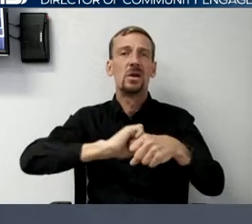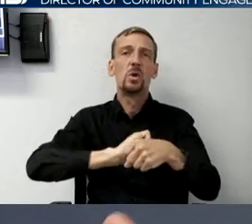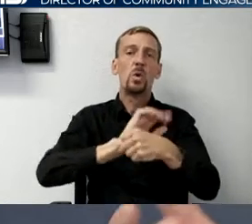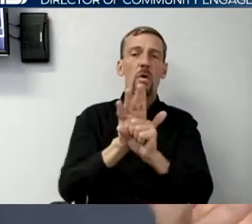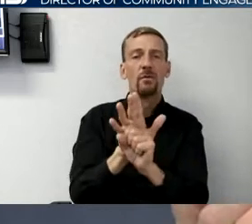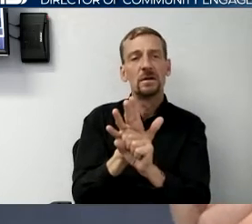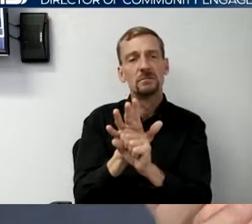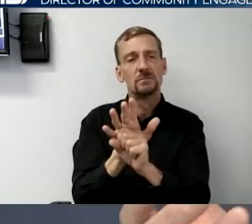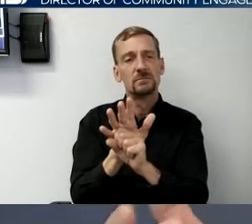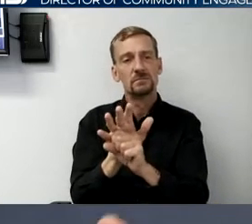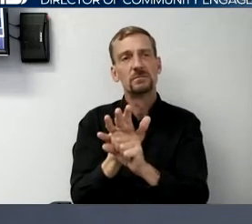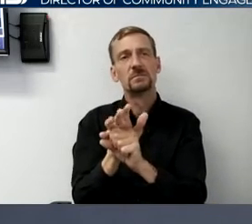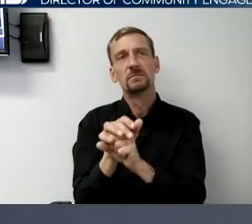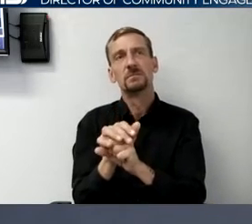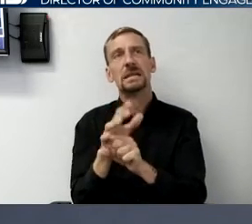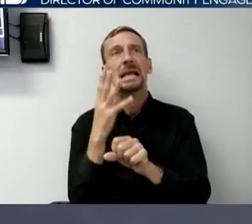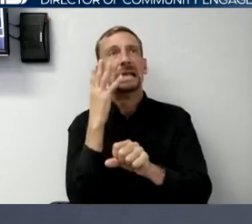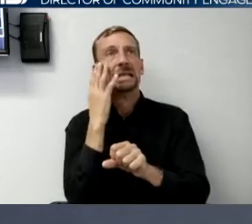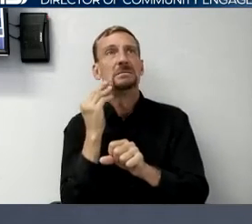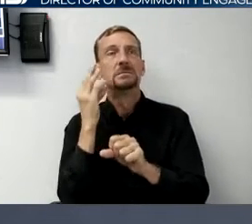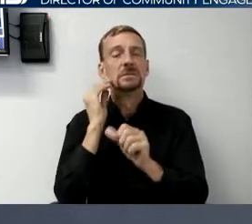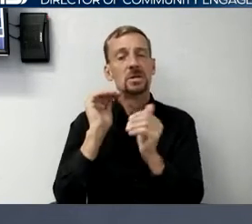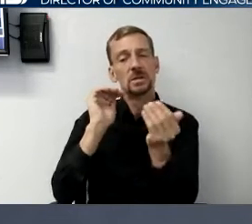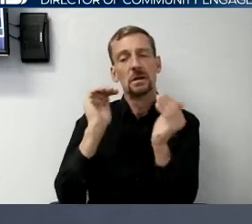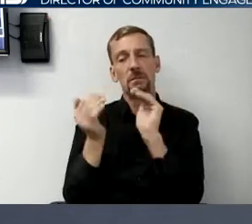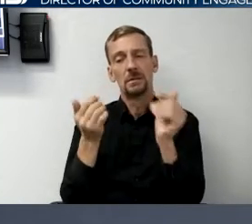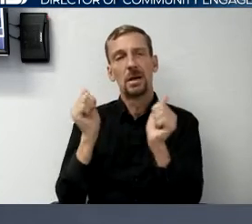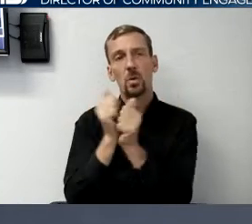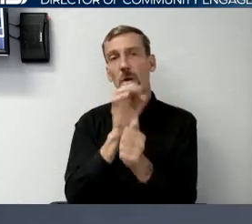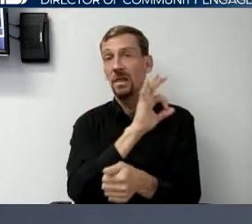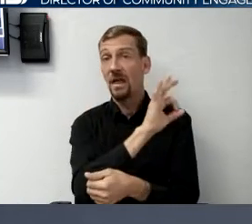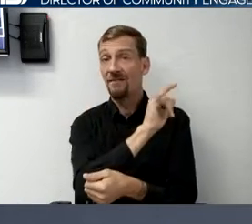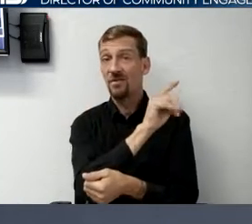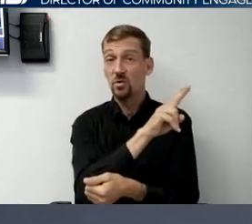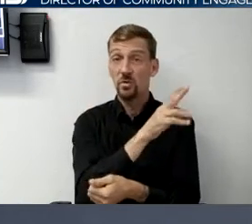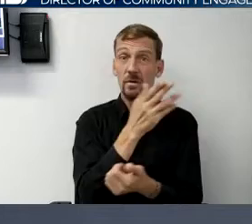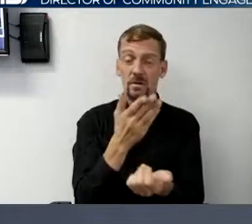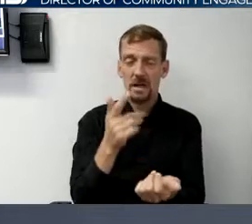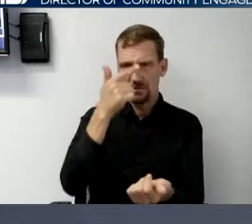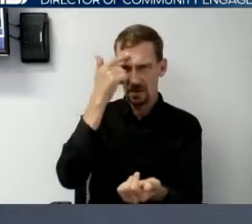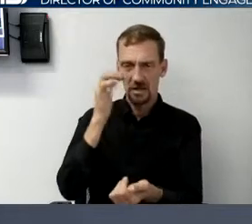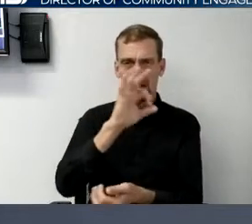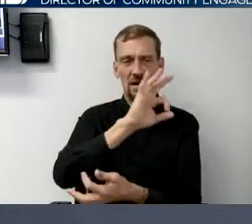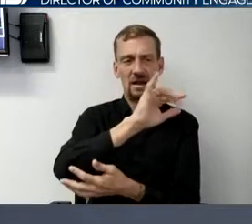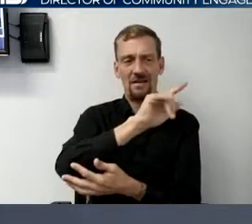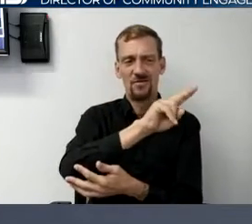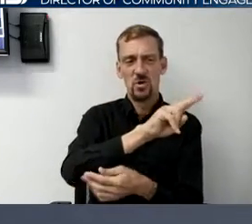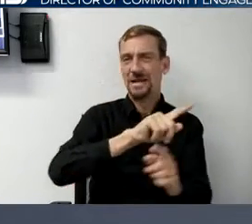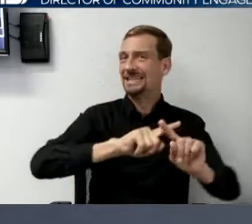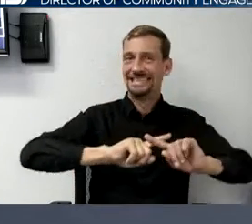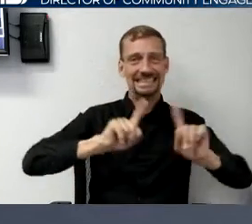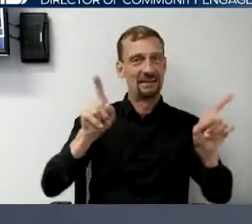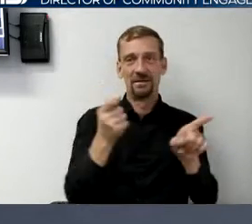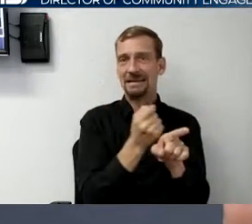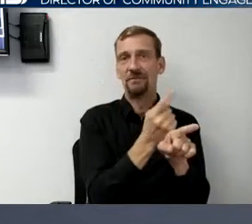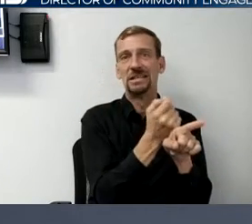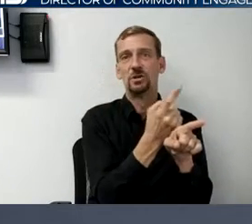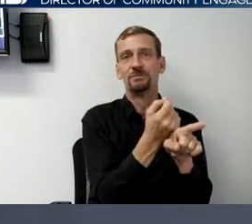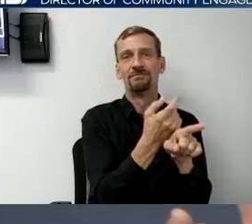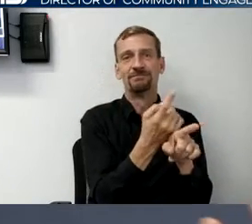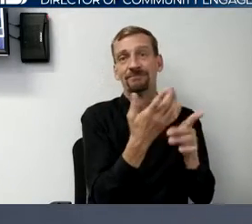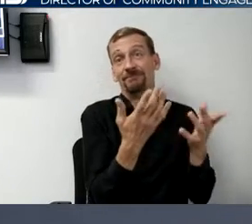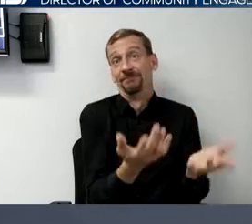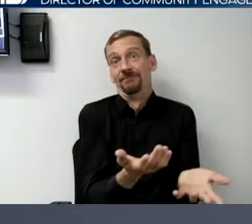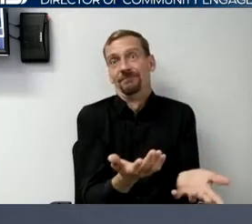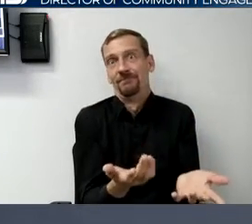COVID experience compare to the flu, because the flu is different almost every single year. So